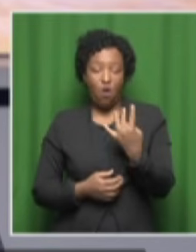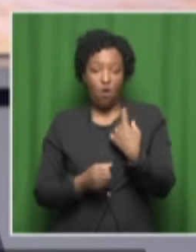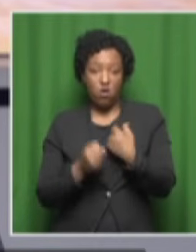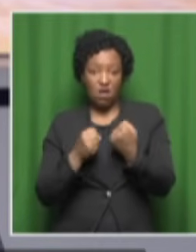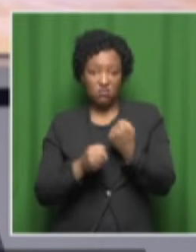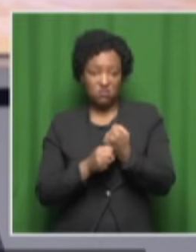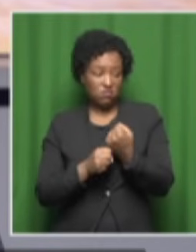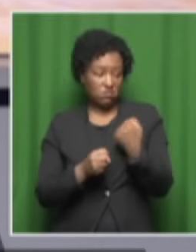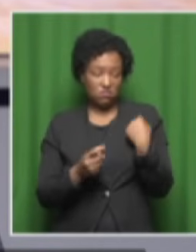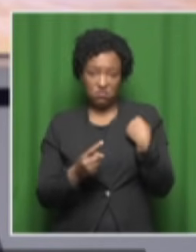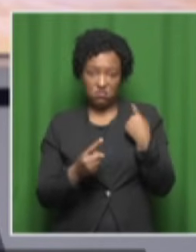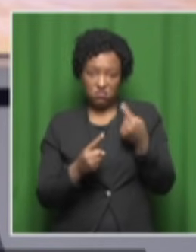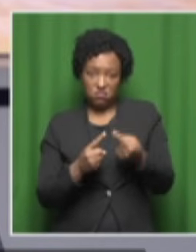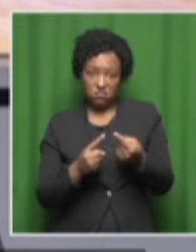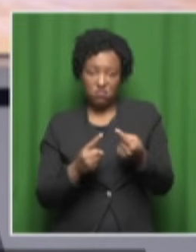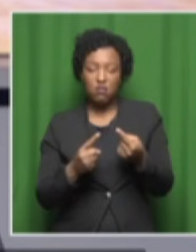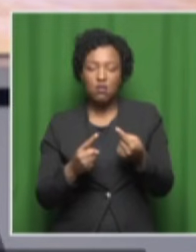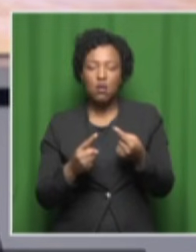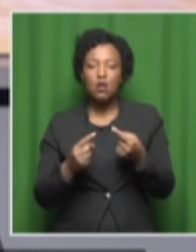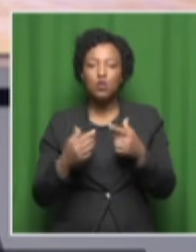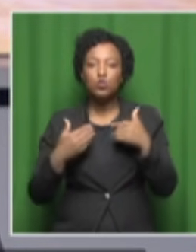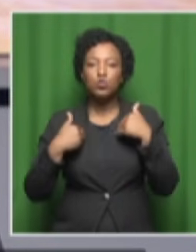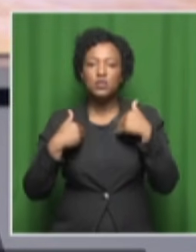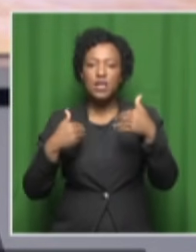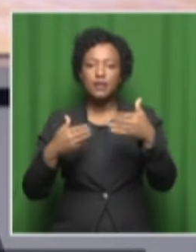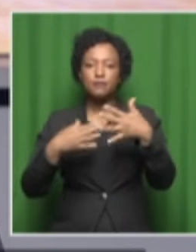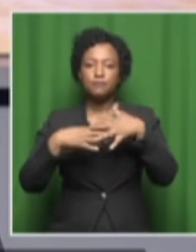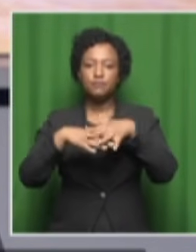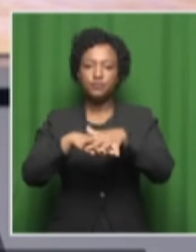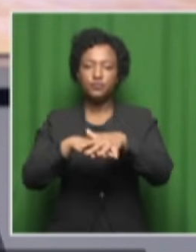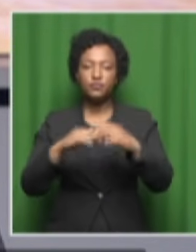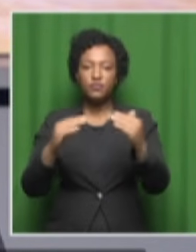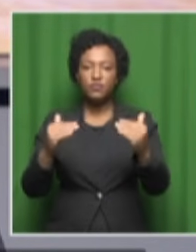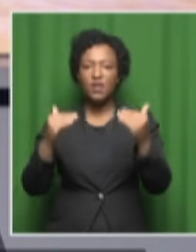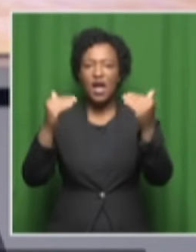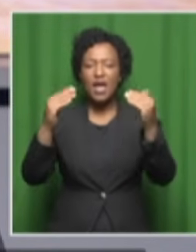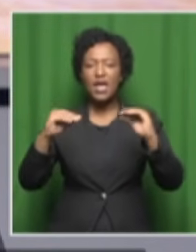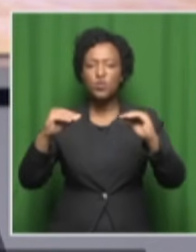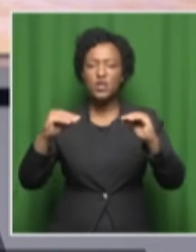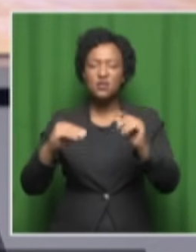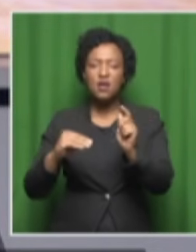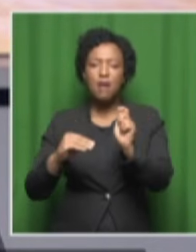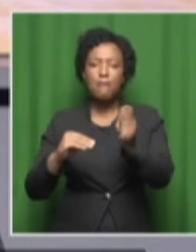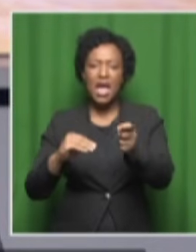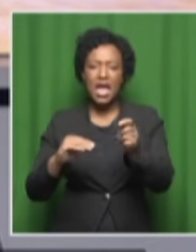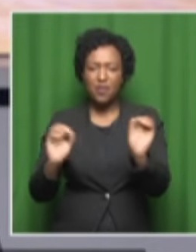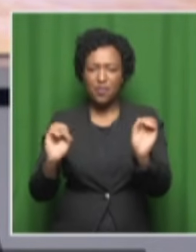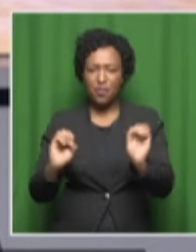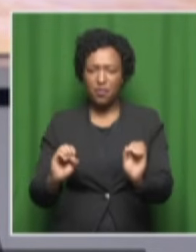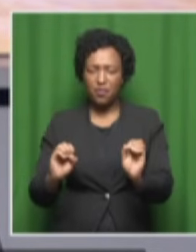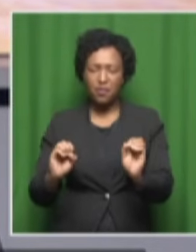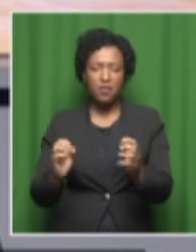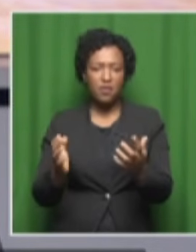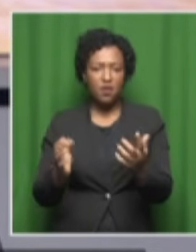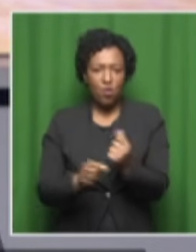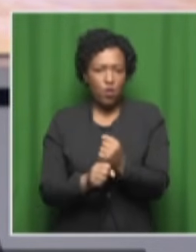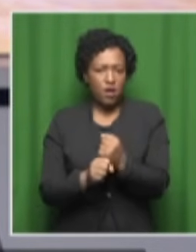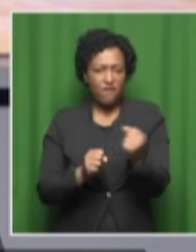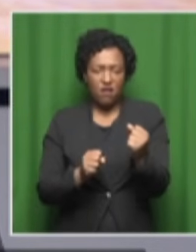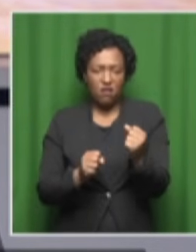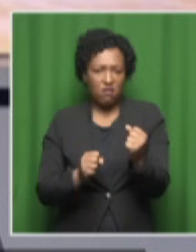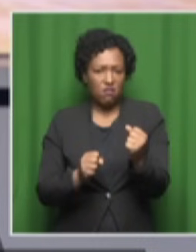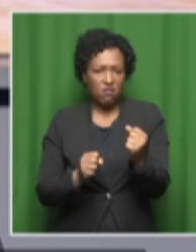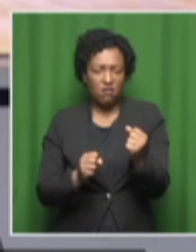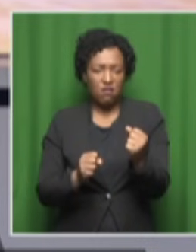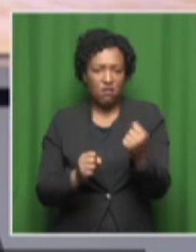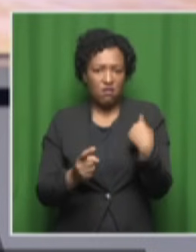we've, you know, started implementing the fee-free higher education, we have, you know, hardly had, you know,